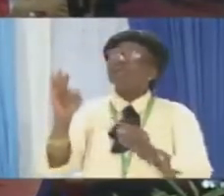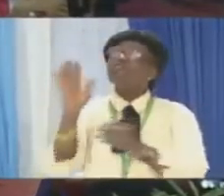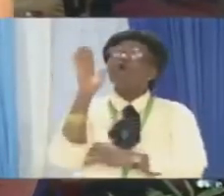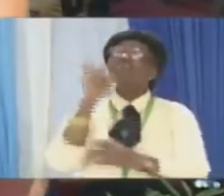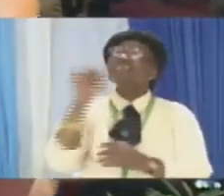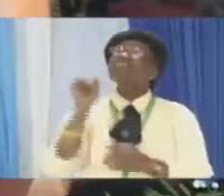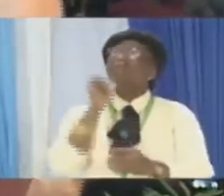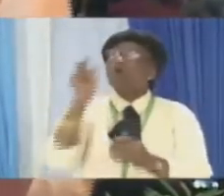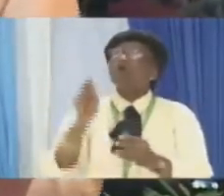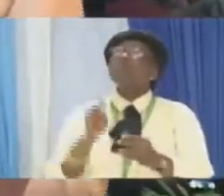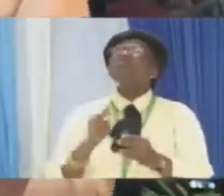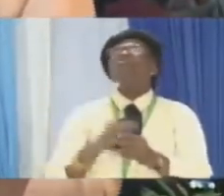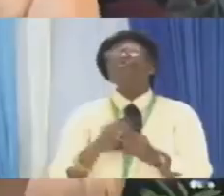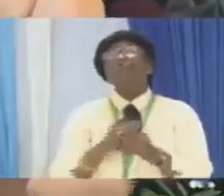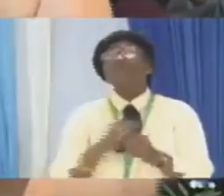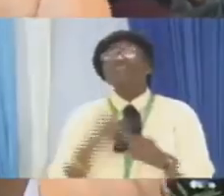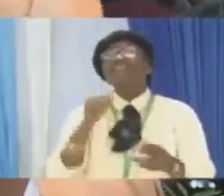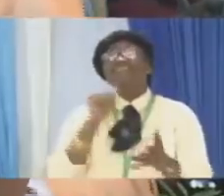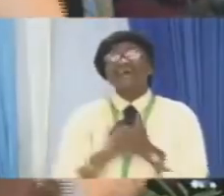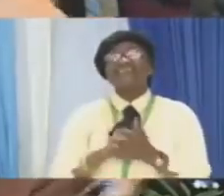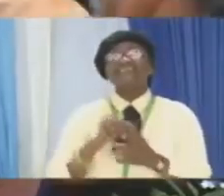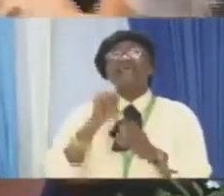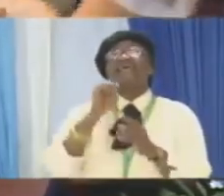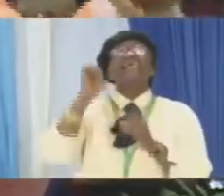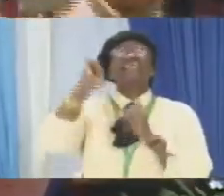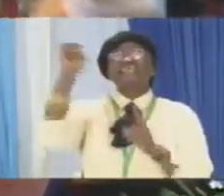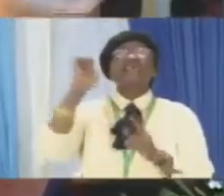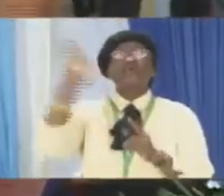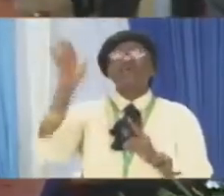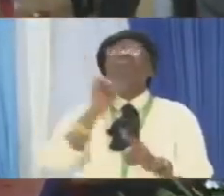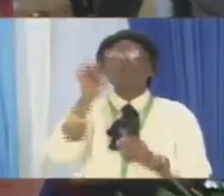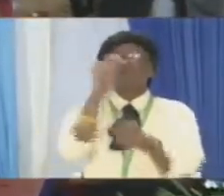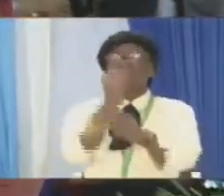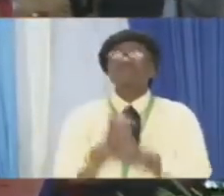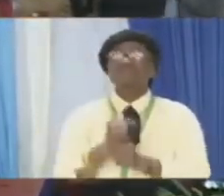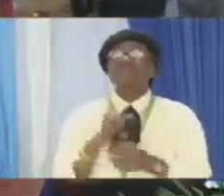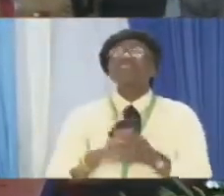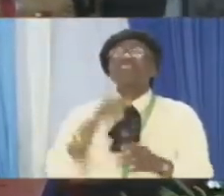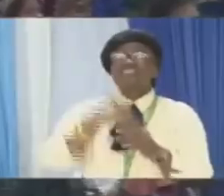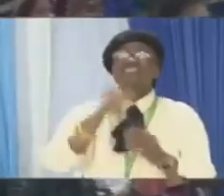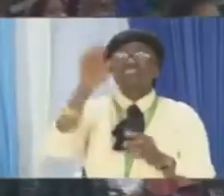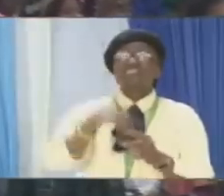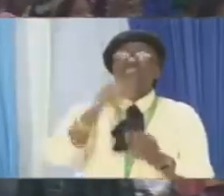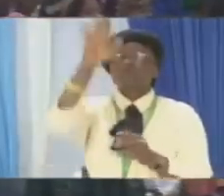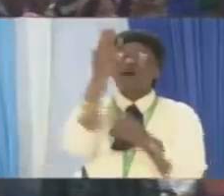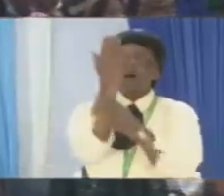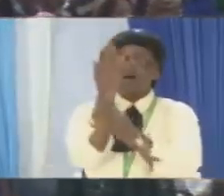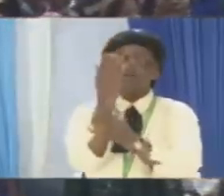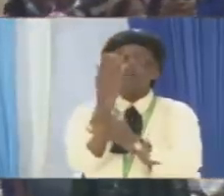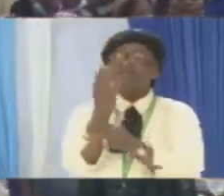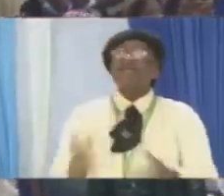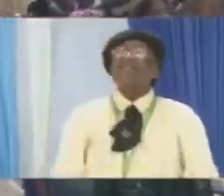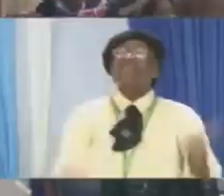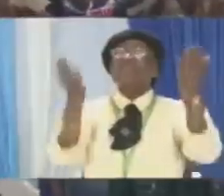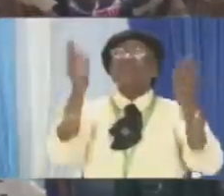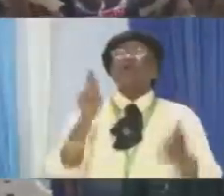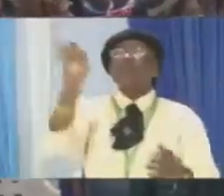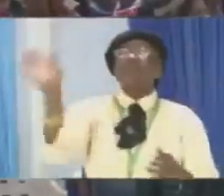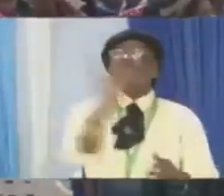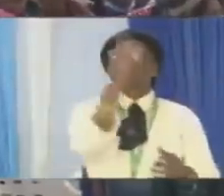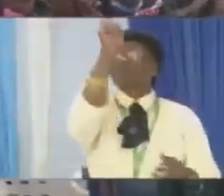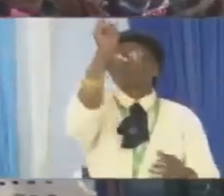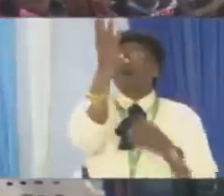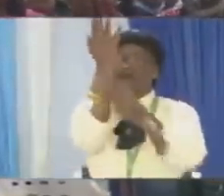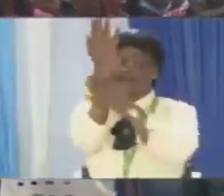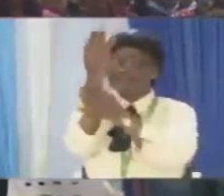It is in your hand. Thank you, Lord. In the name of Jesus Christ, we have prayed. Lift up your two hands, everybody. I send